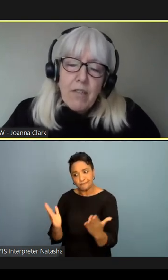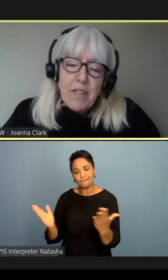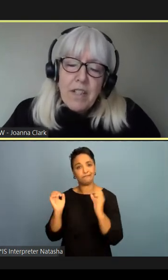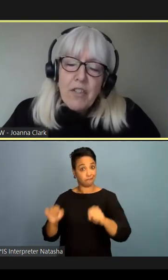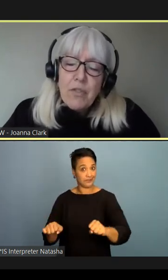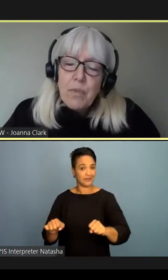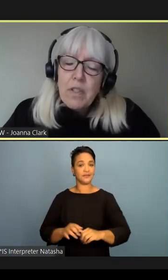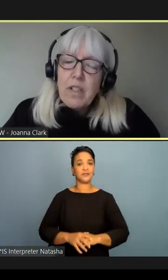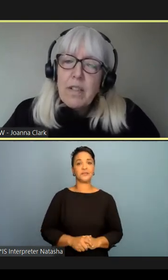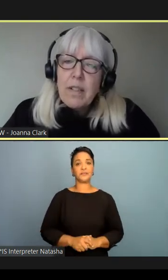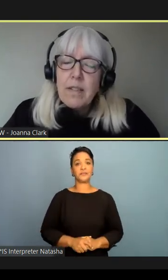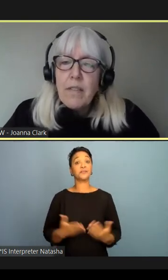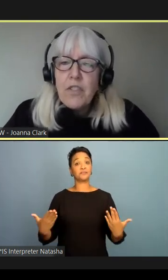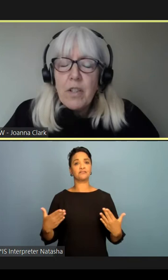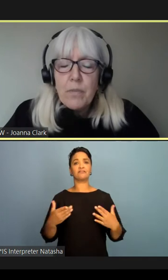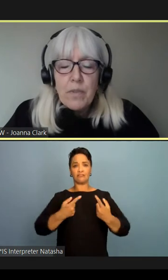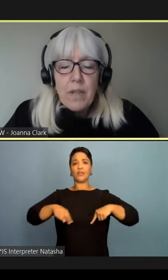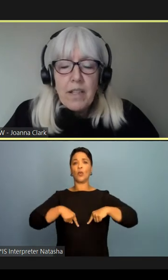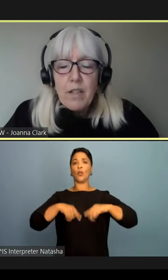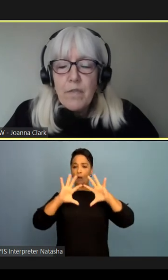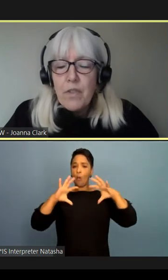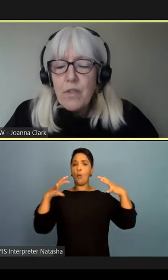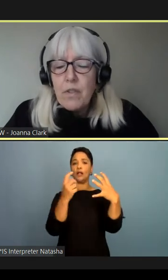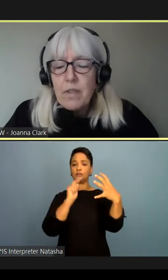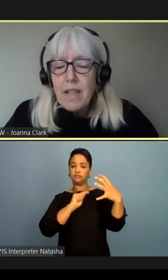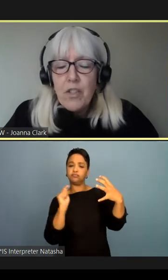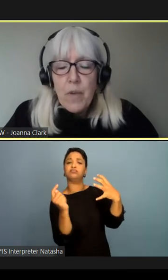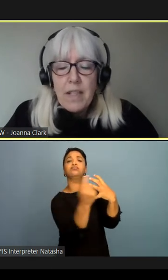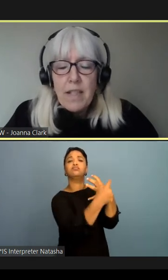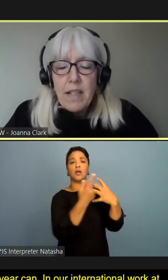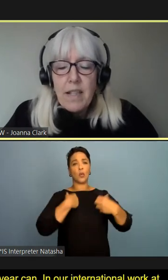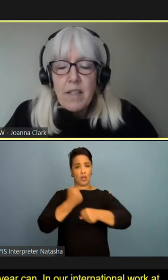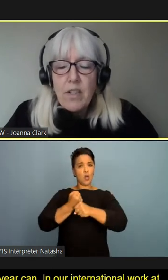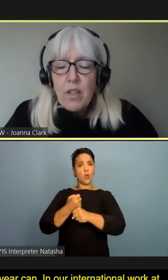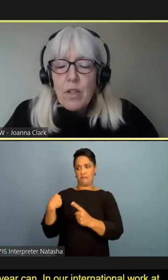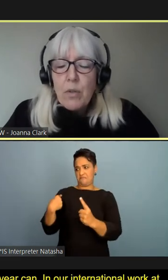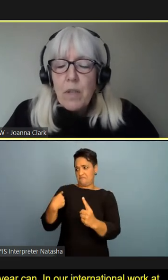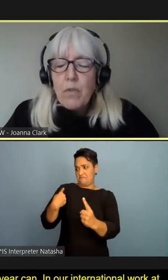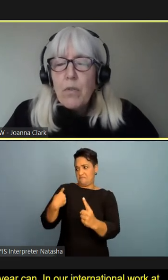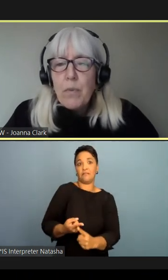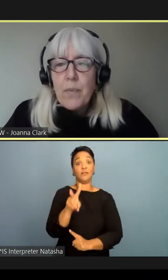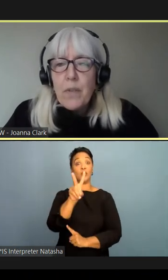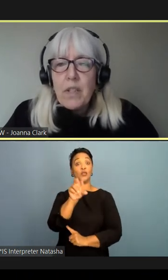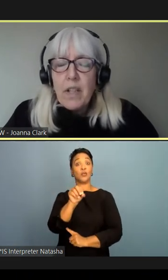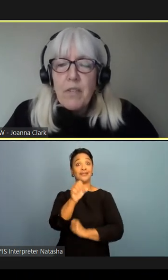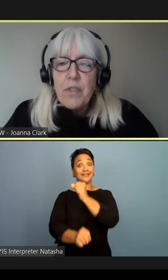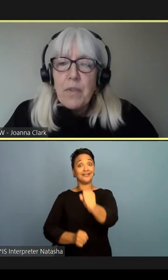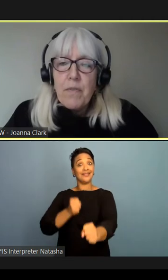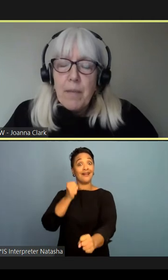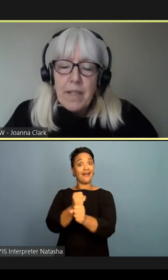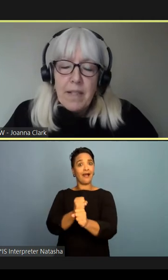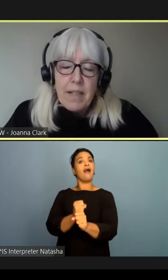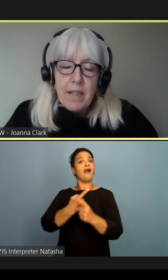In our international work at Deaf Child Worldwide over the last 20 years, we've always worked closely